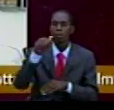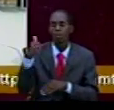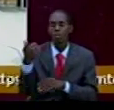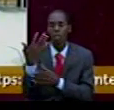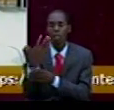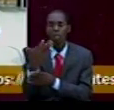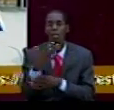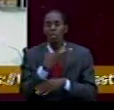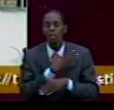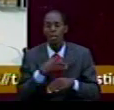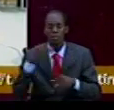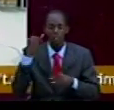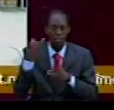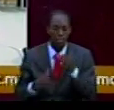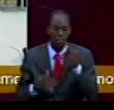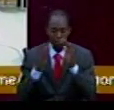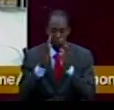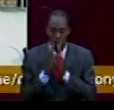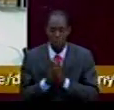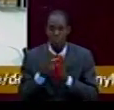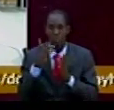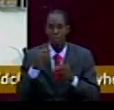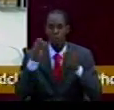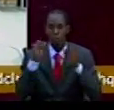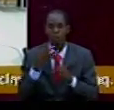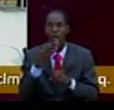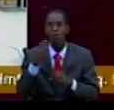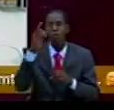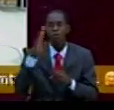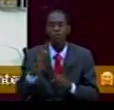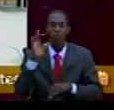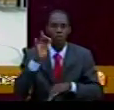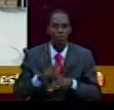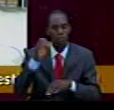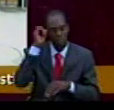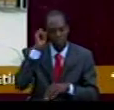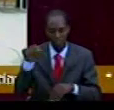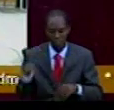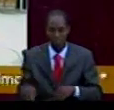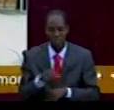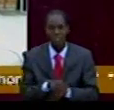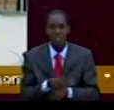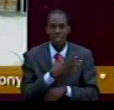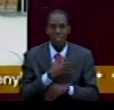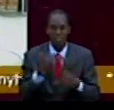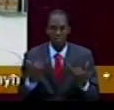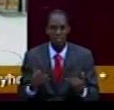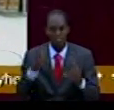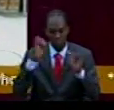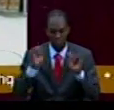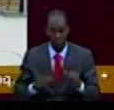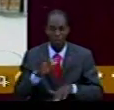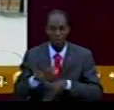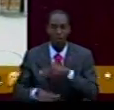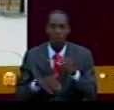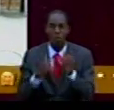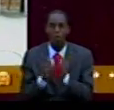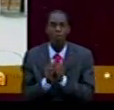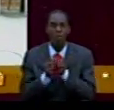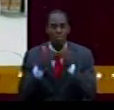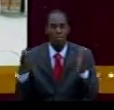power of God struck his legs, and power came into his leg. He could not walk without the